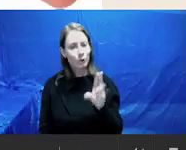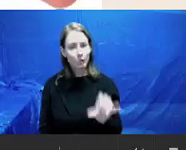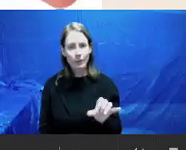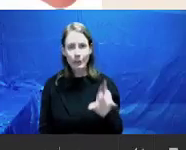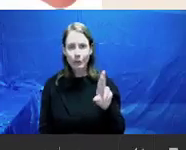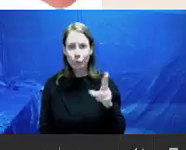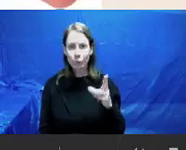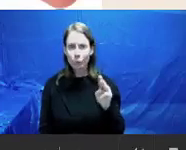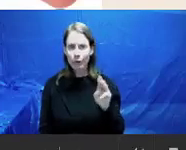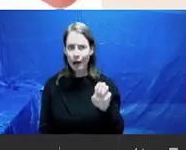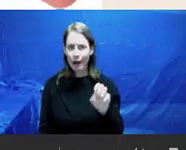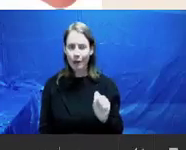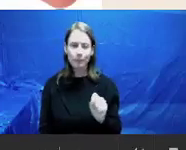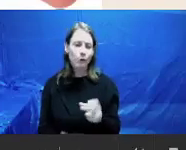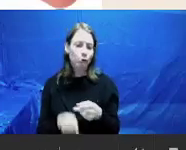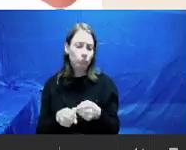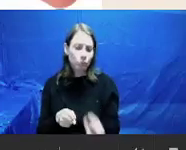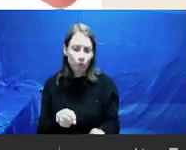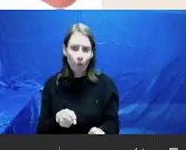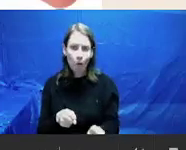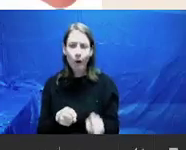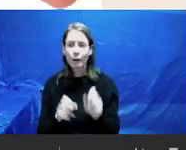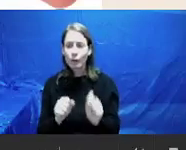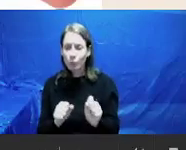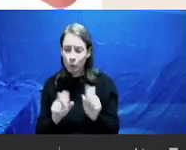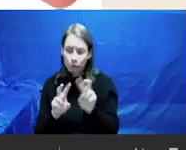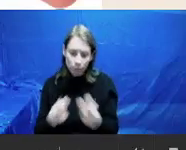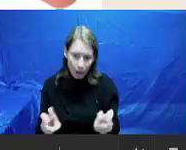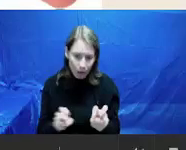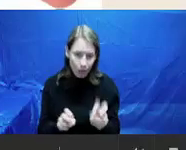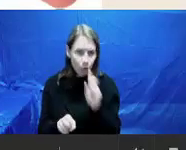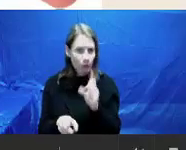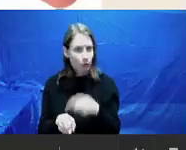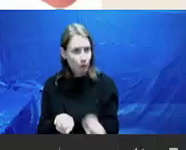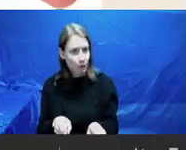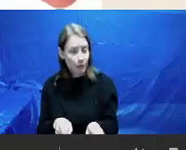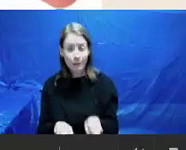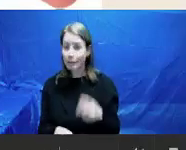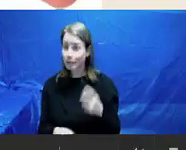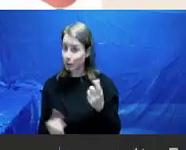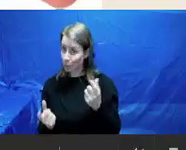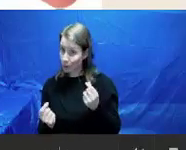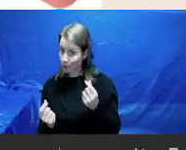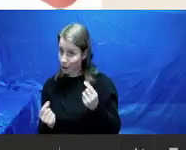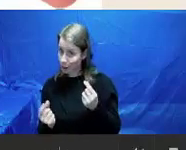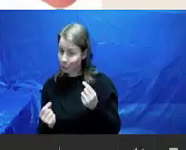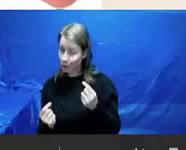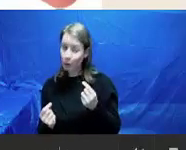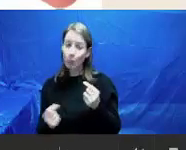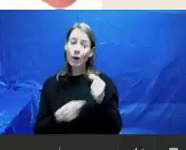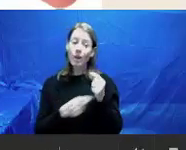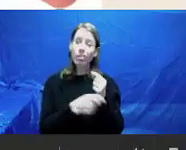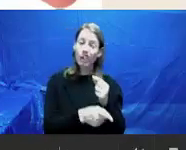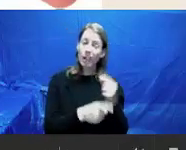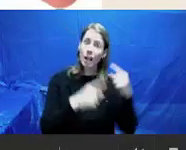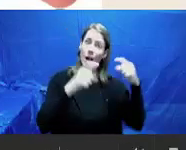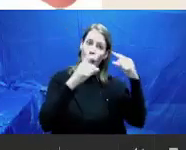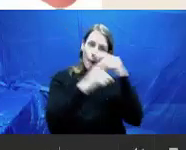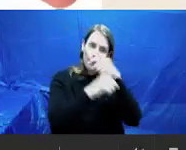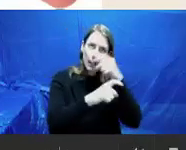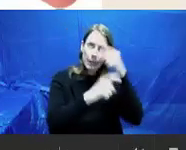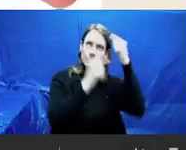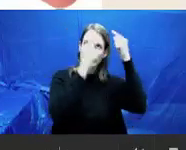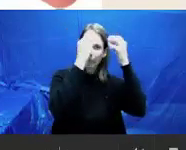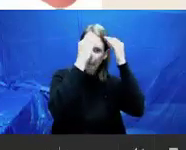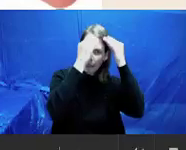it allows them to do is it allows them to practice these complex thinking and conceptual skills with very